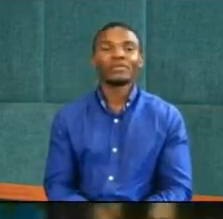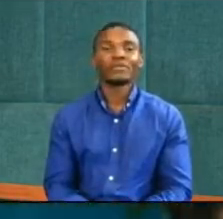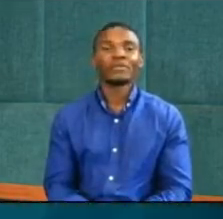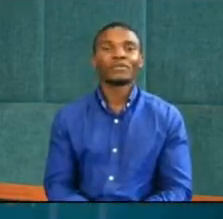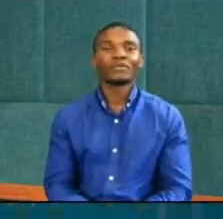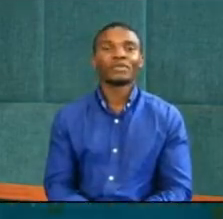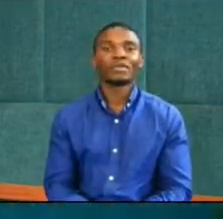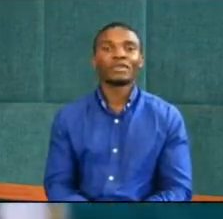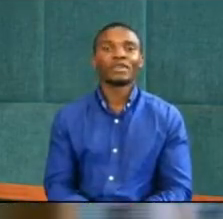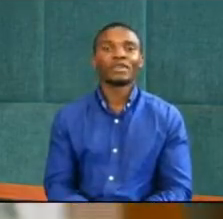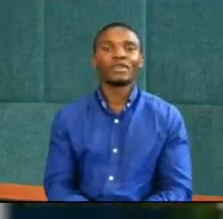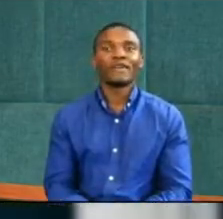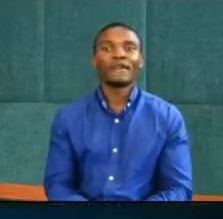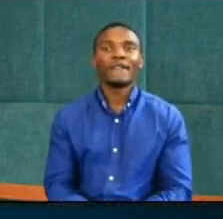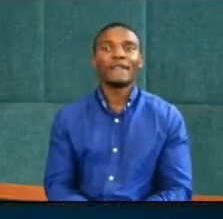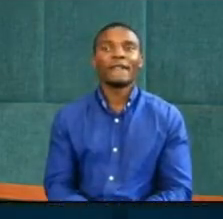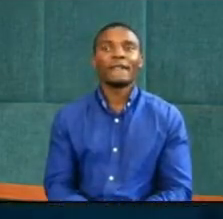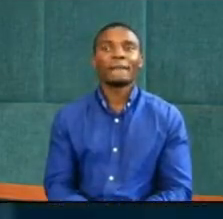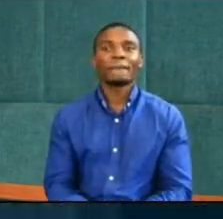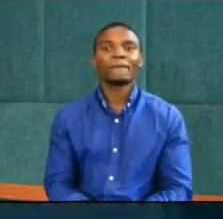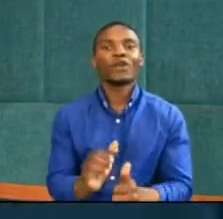Come on, talk to me, talk to me, talk to me.